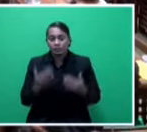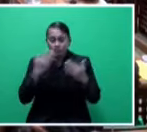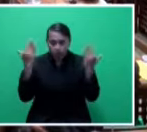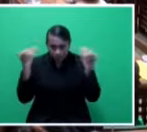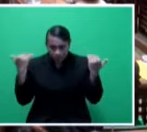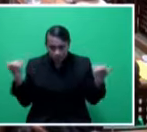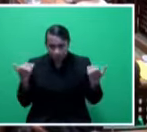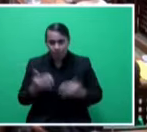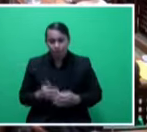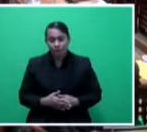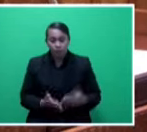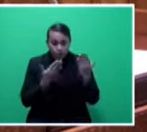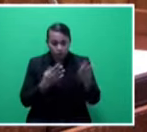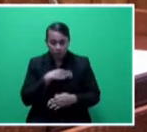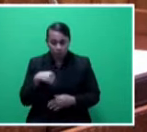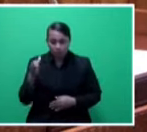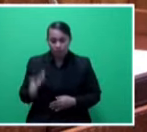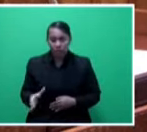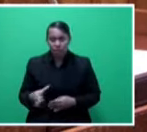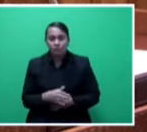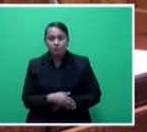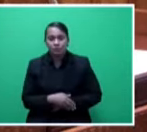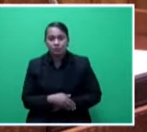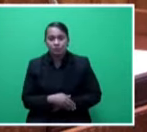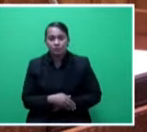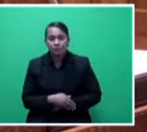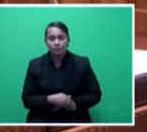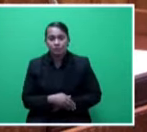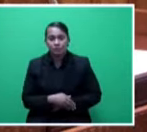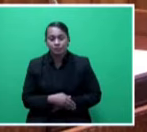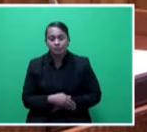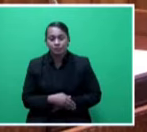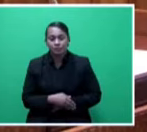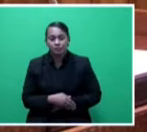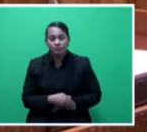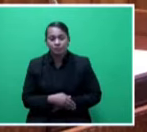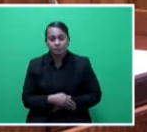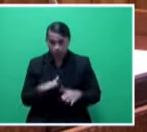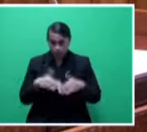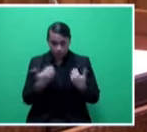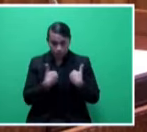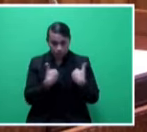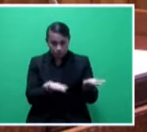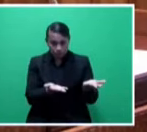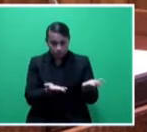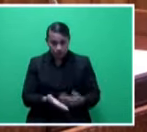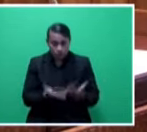Minister. I thank the Honourable Minister for his statement, and I now give the floor to the Honourable